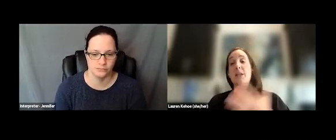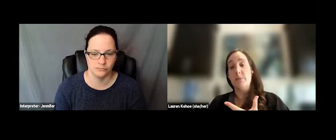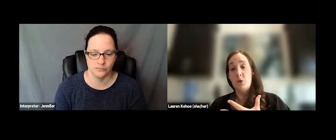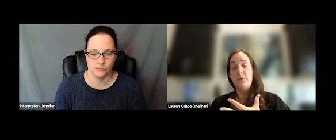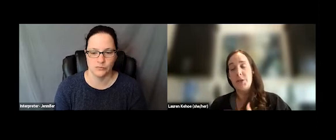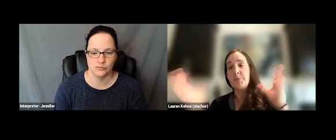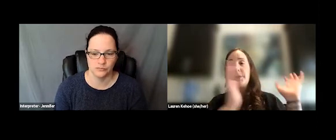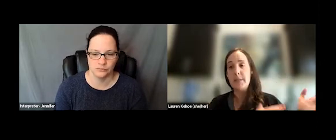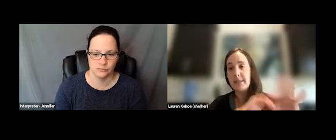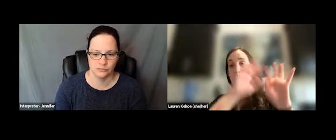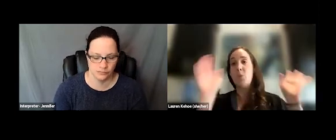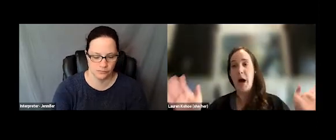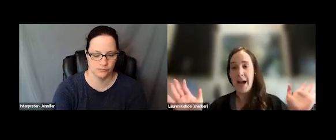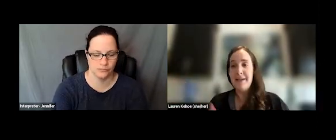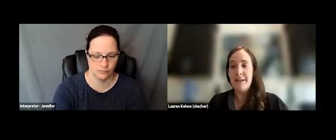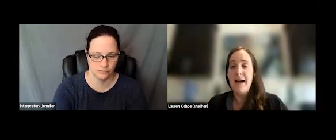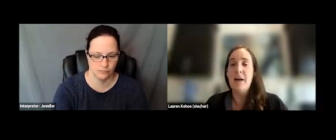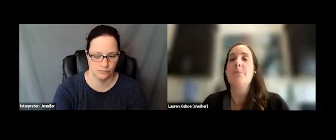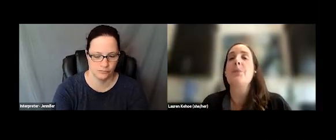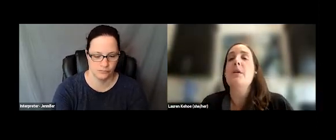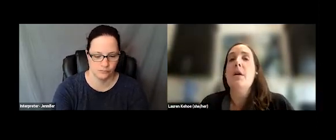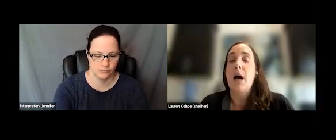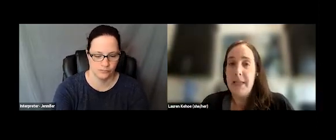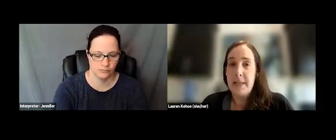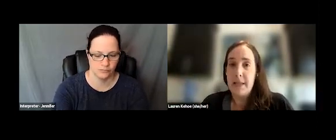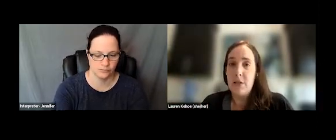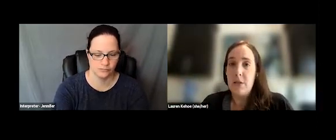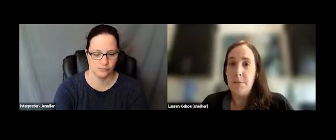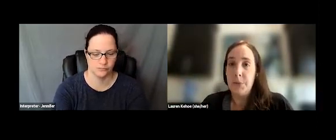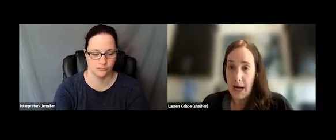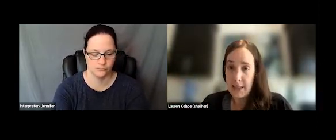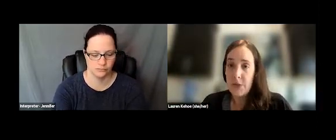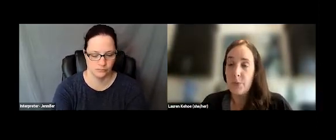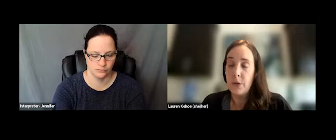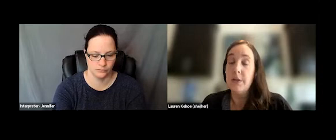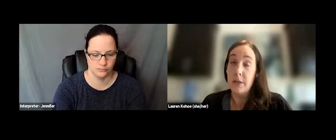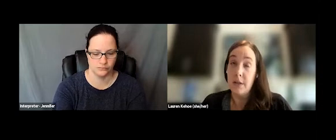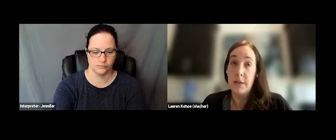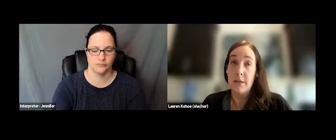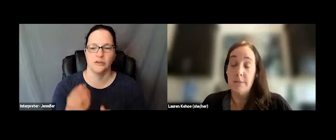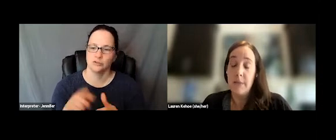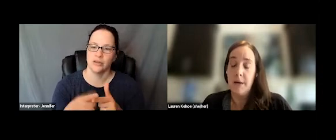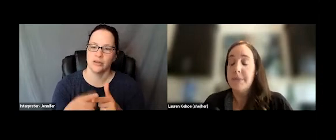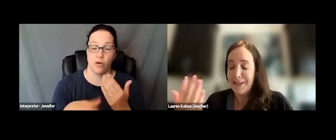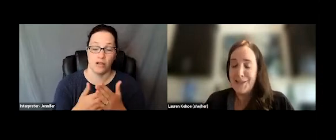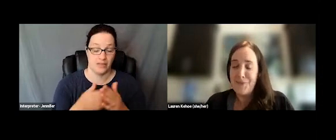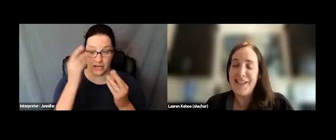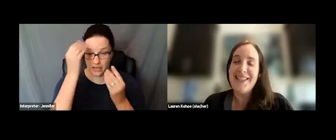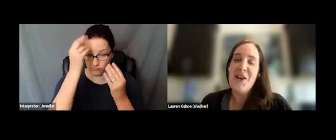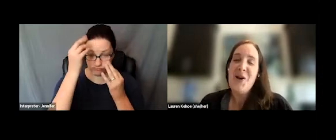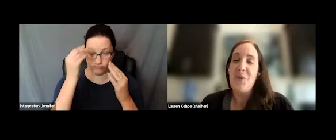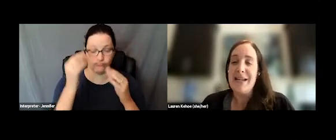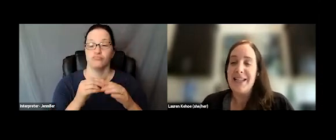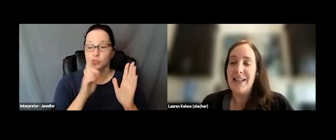then had to move, once we put these system-wide updates into practice, into